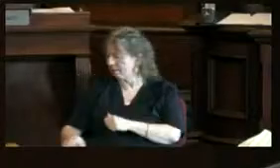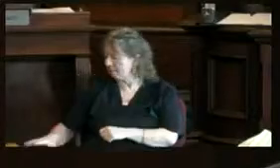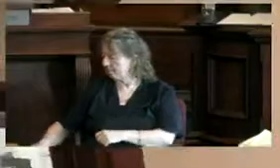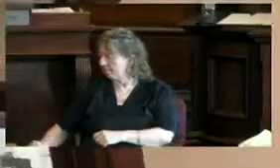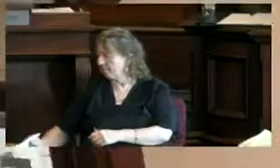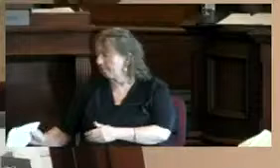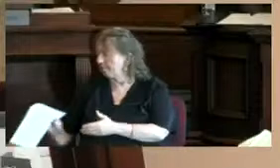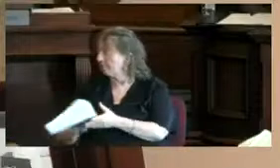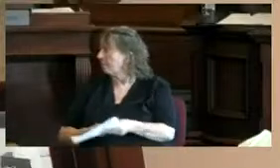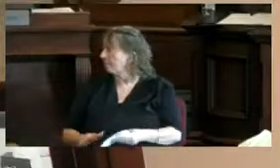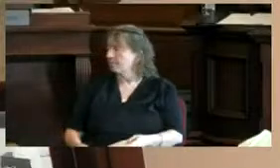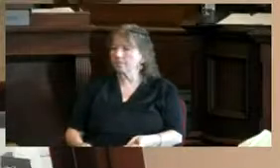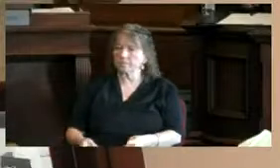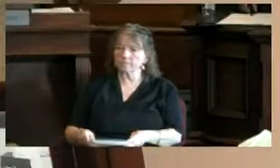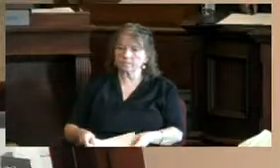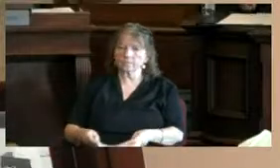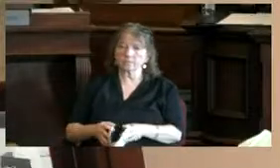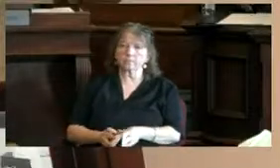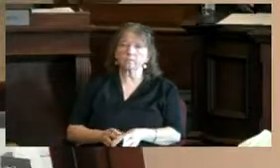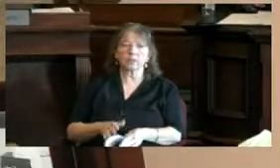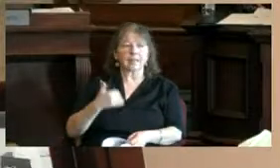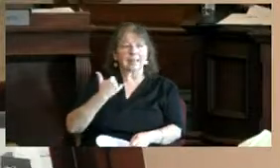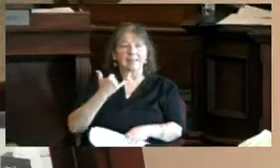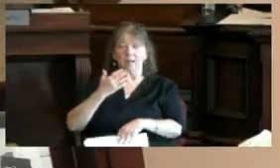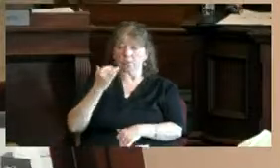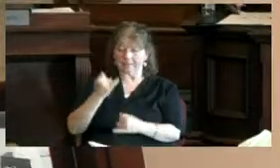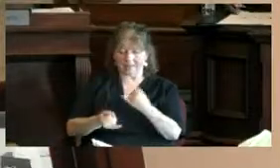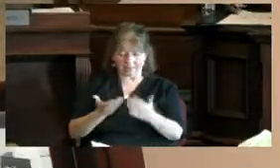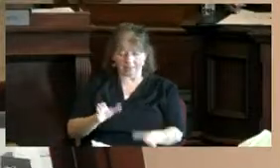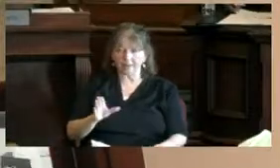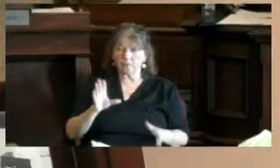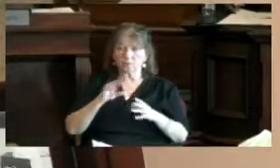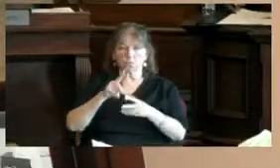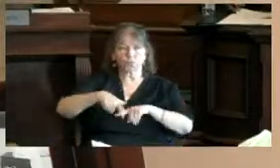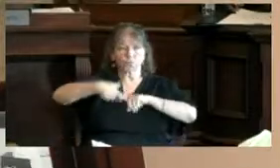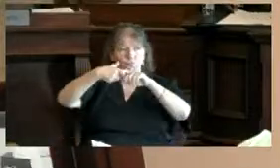being no other work before this committee, we now stand adjourned.